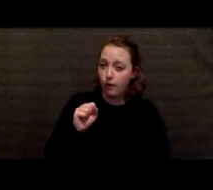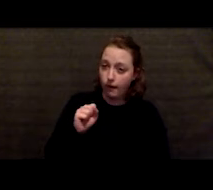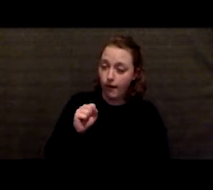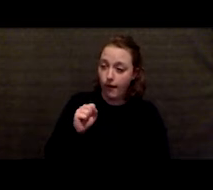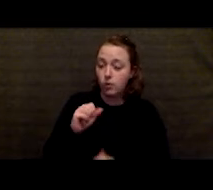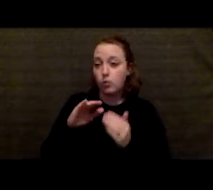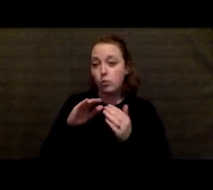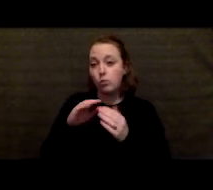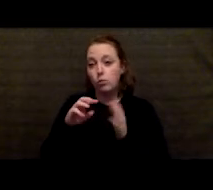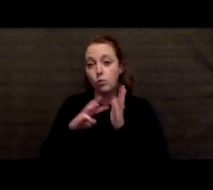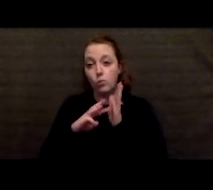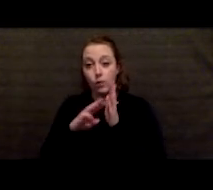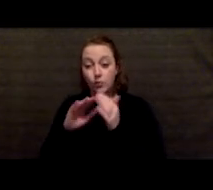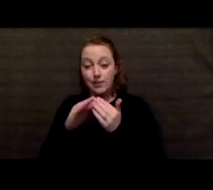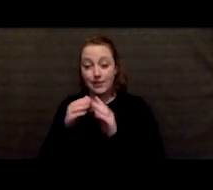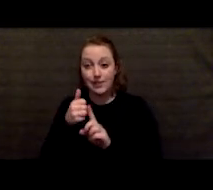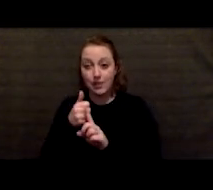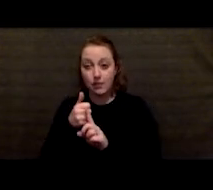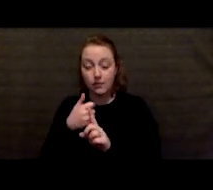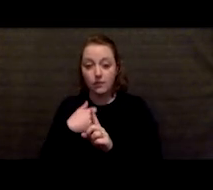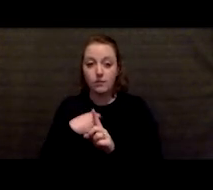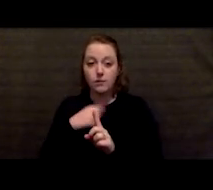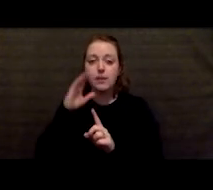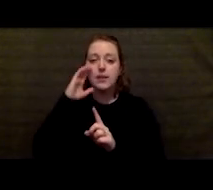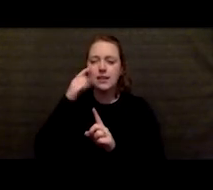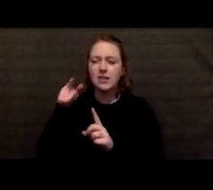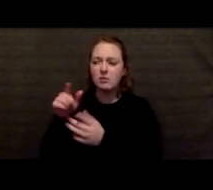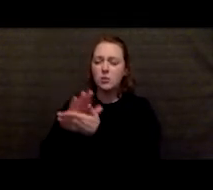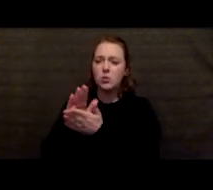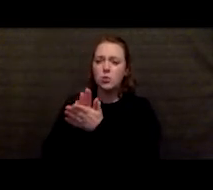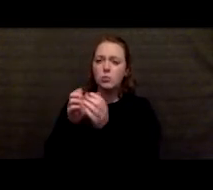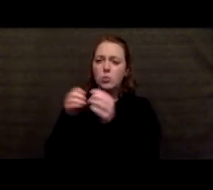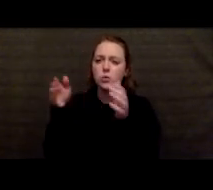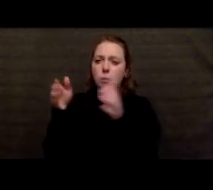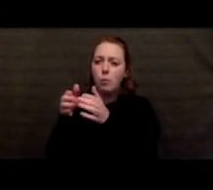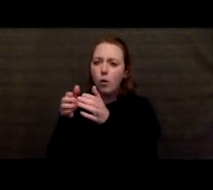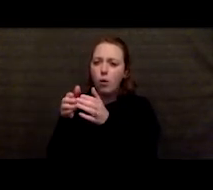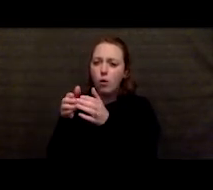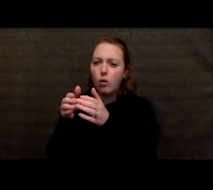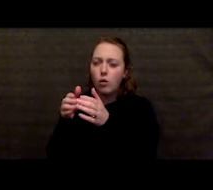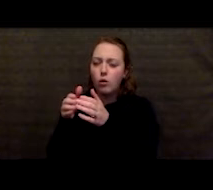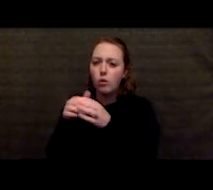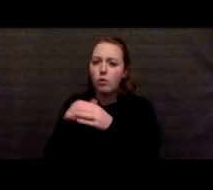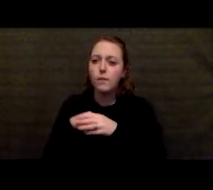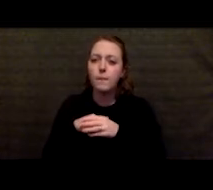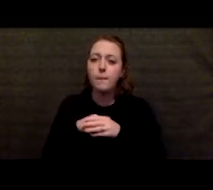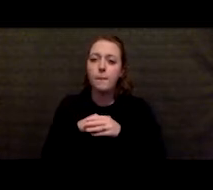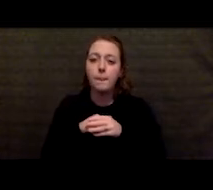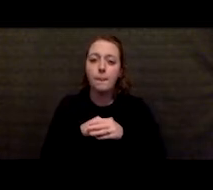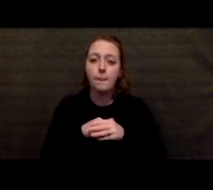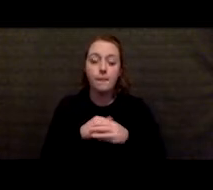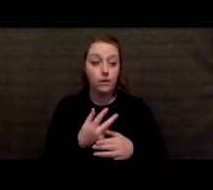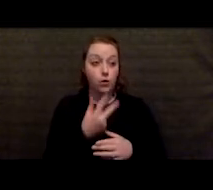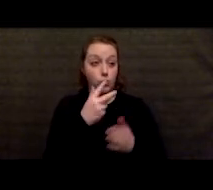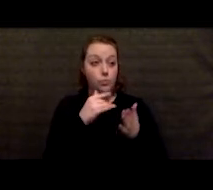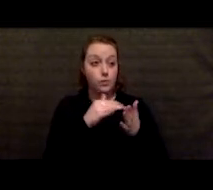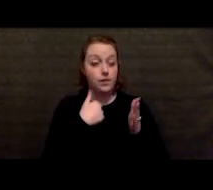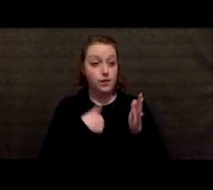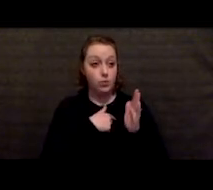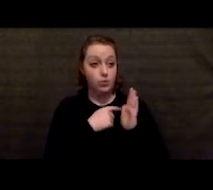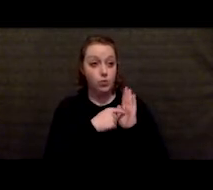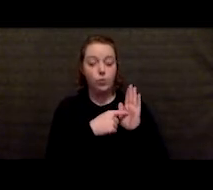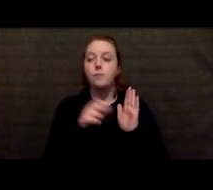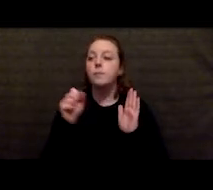is? Because it seemed like those schools were probably smaller schools or something like that. The 3 case studies that we shared?